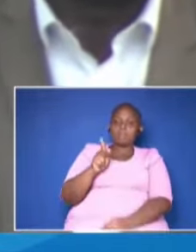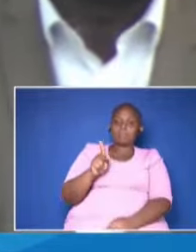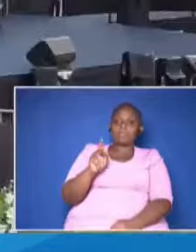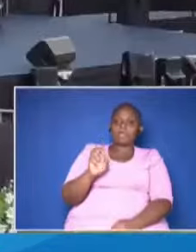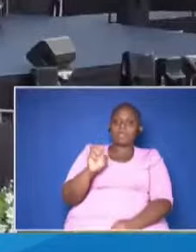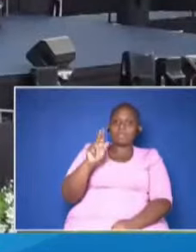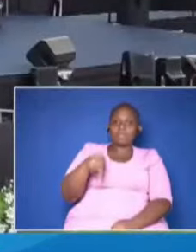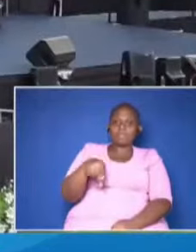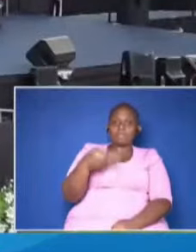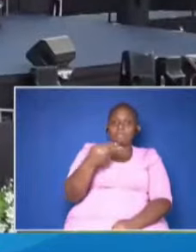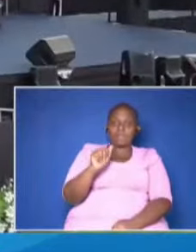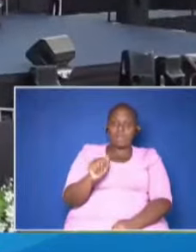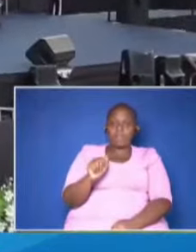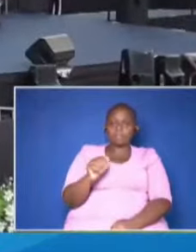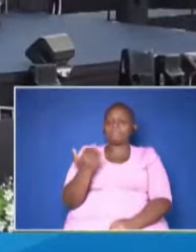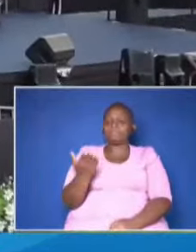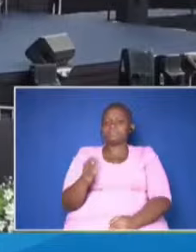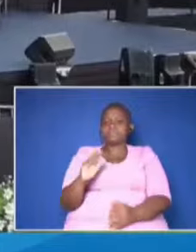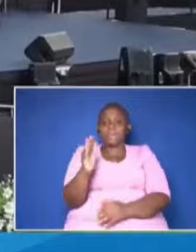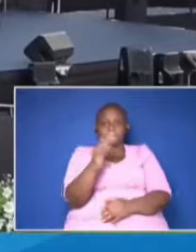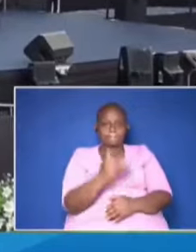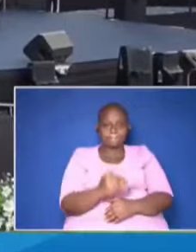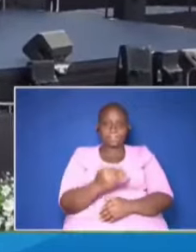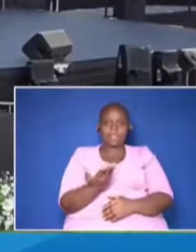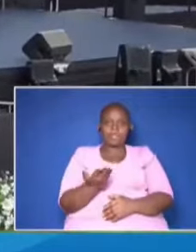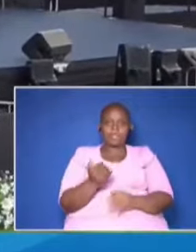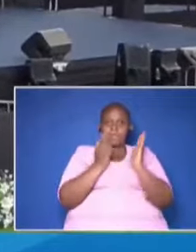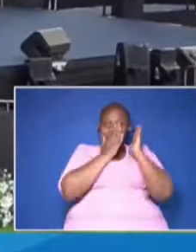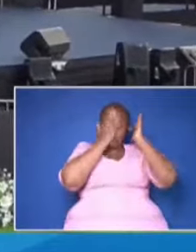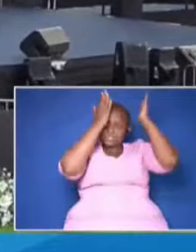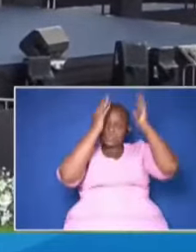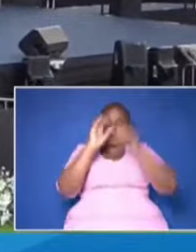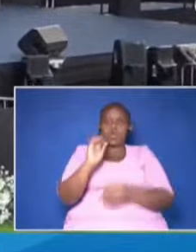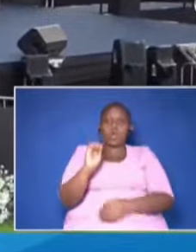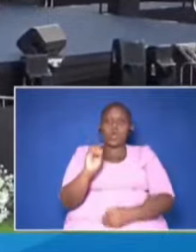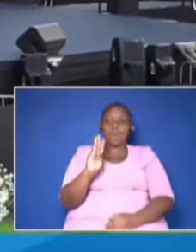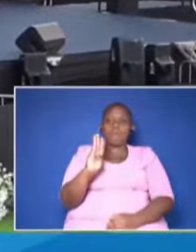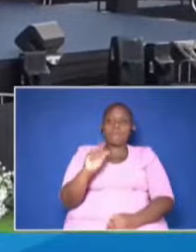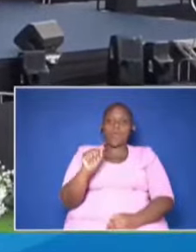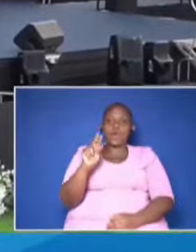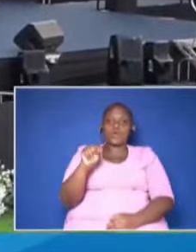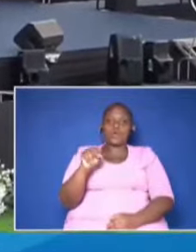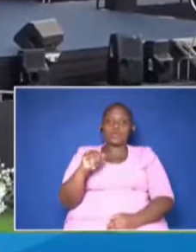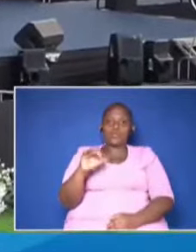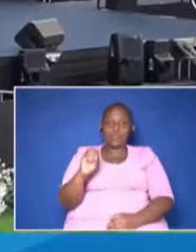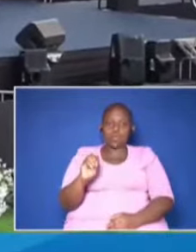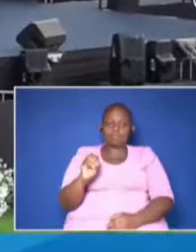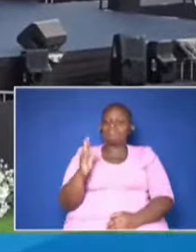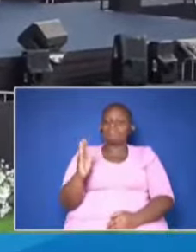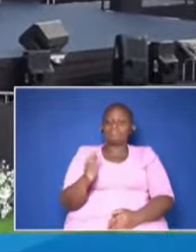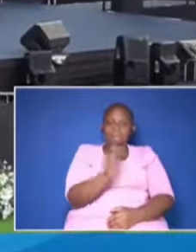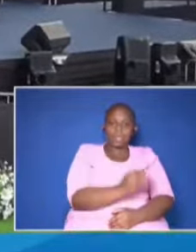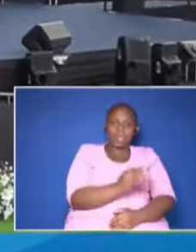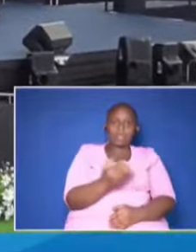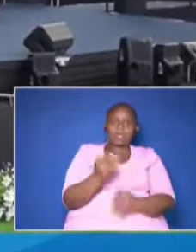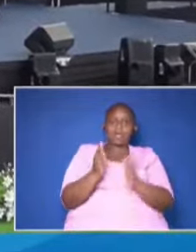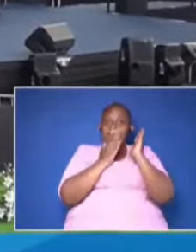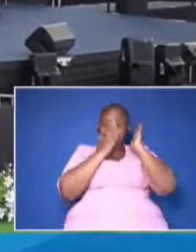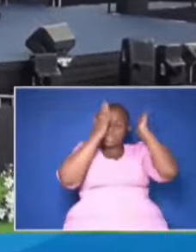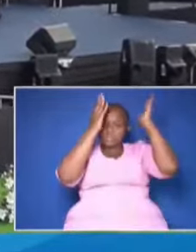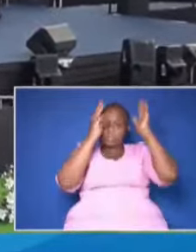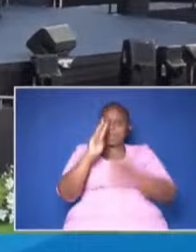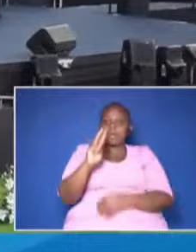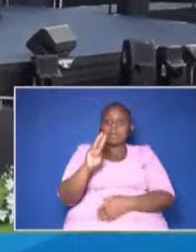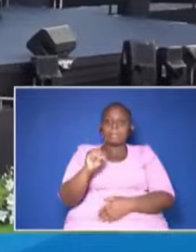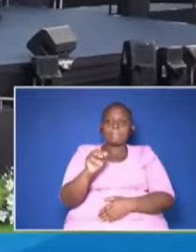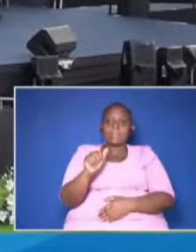ke Bishop here with us Bishop mana and all